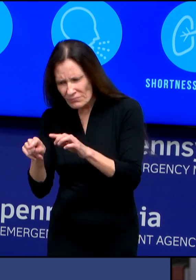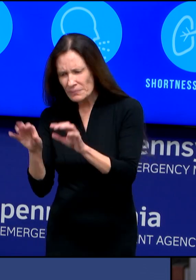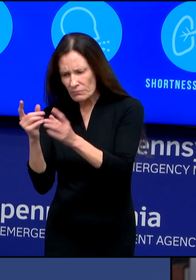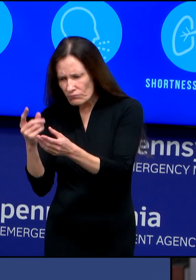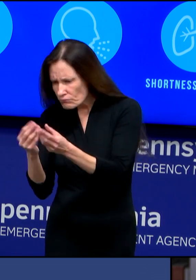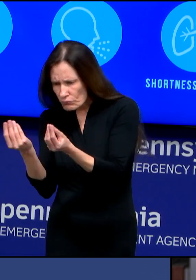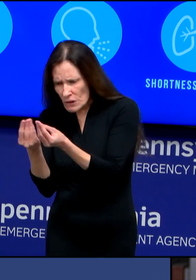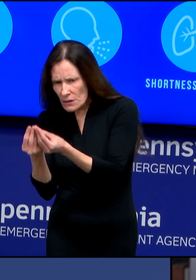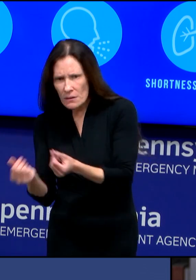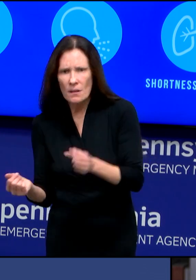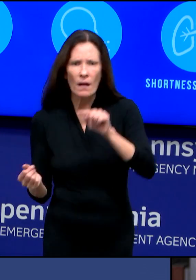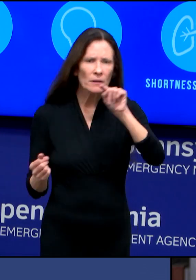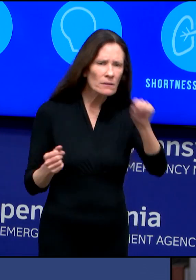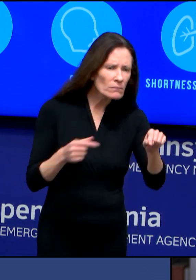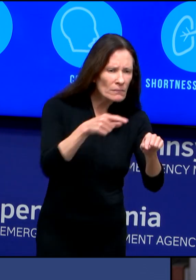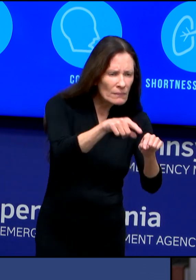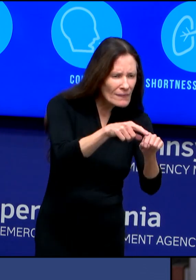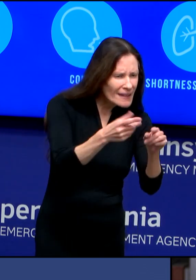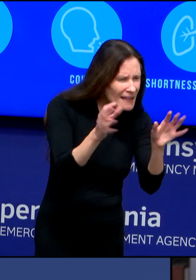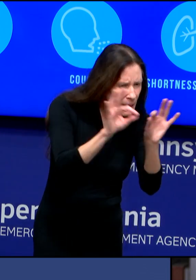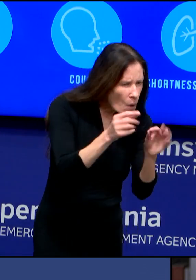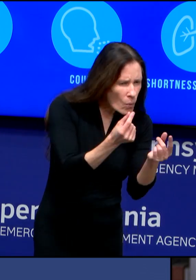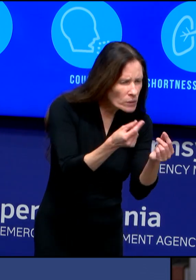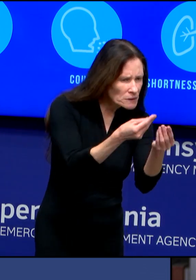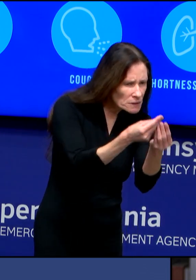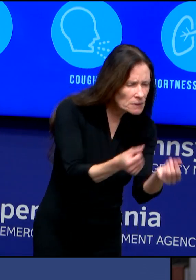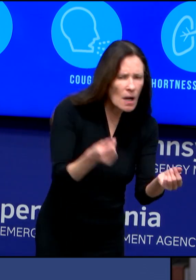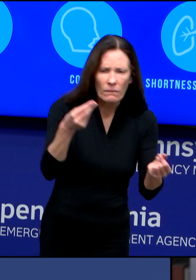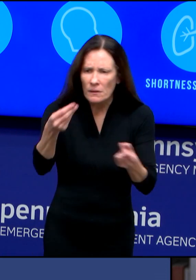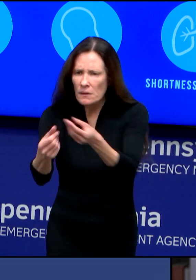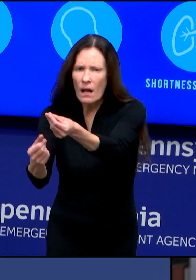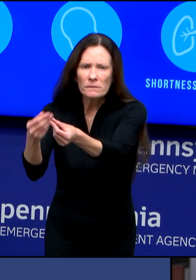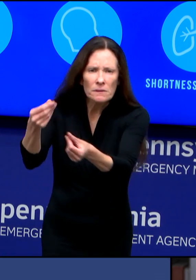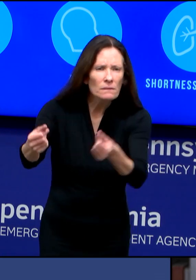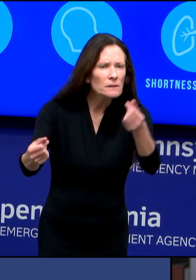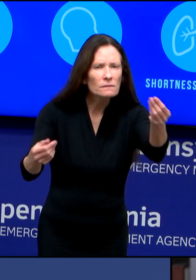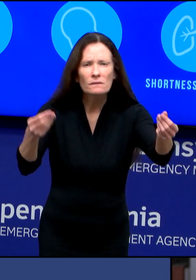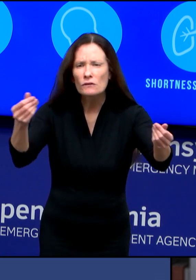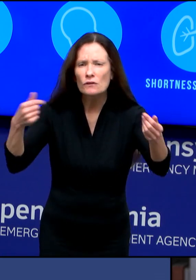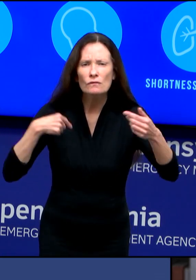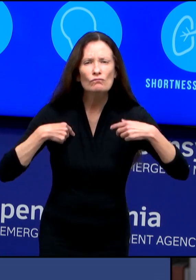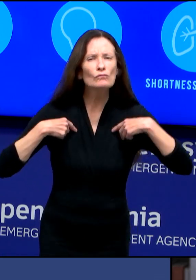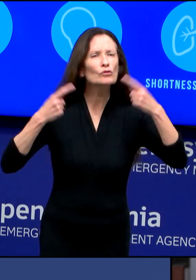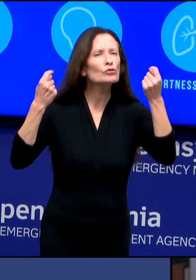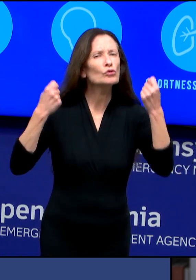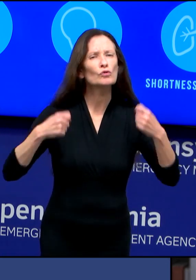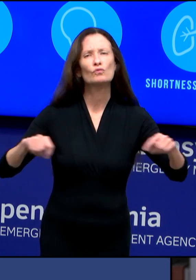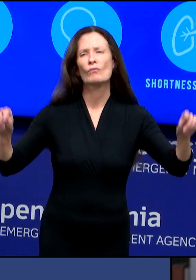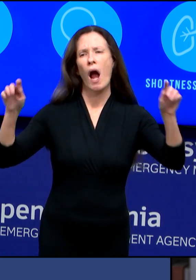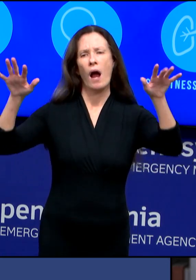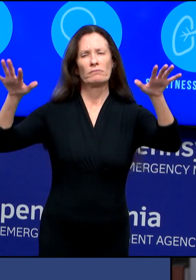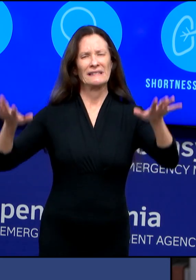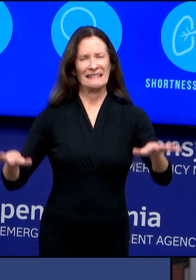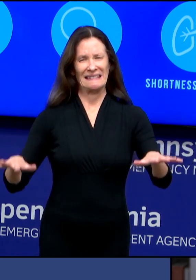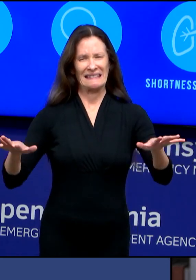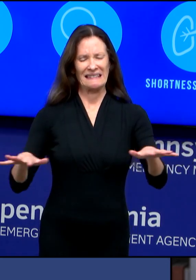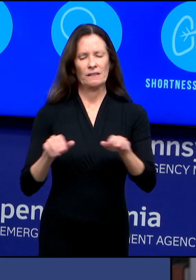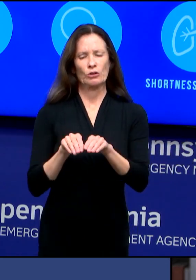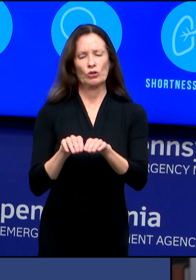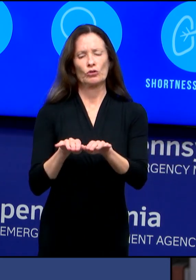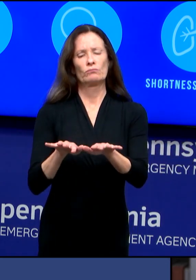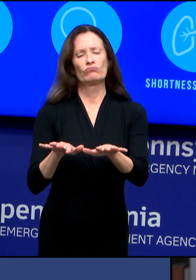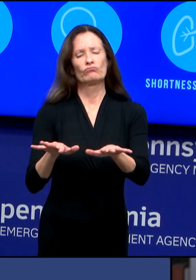do everything in our power to mitigate that, to keep it from taking off. Governor, last question. We're getting